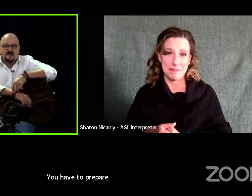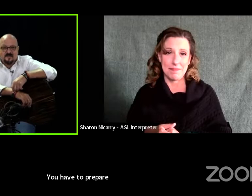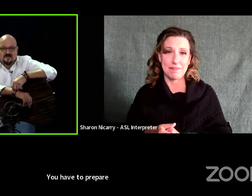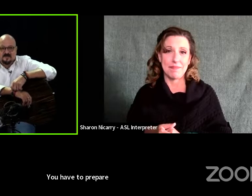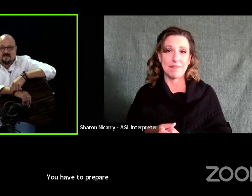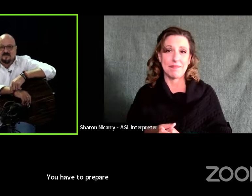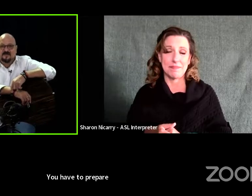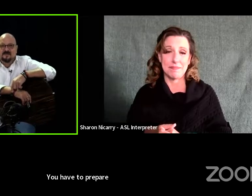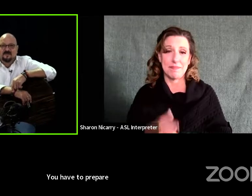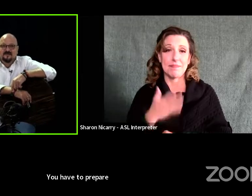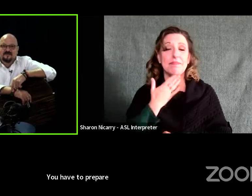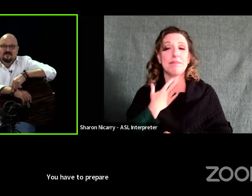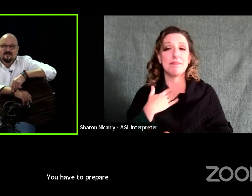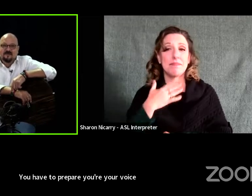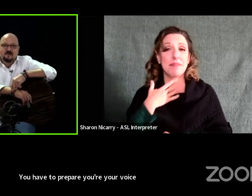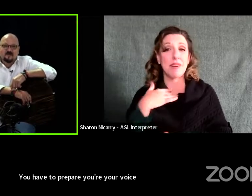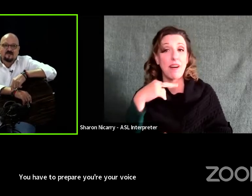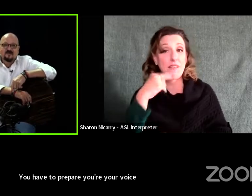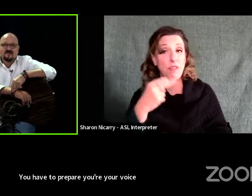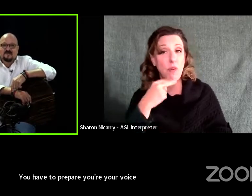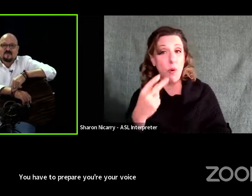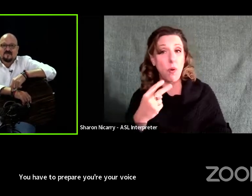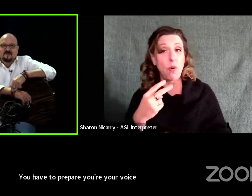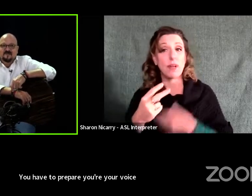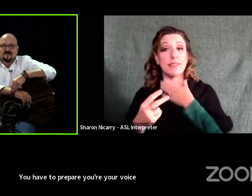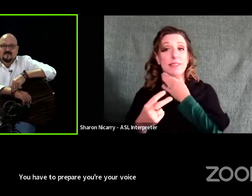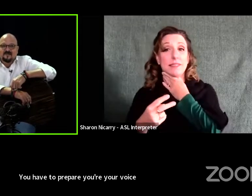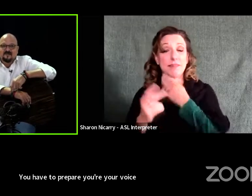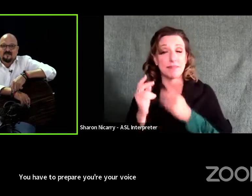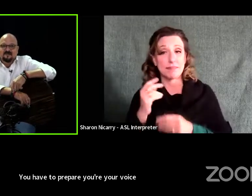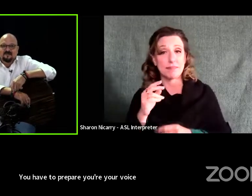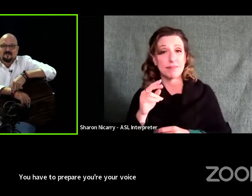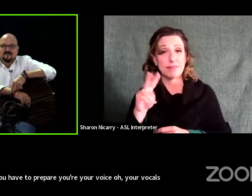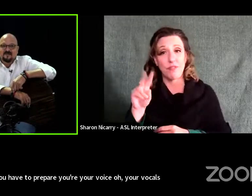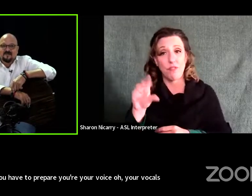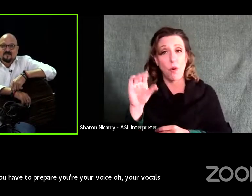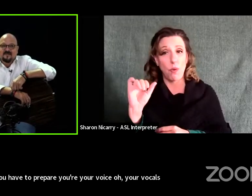your voice, your vocals,